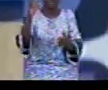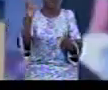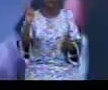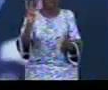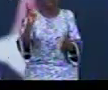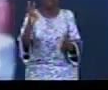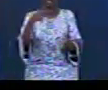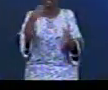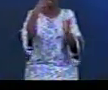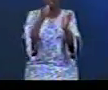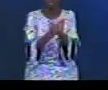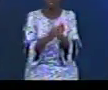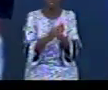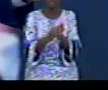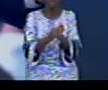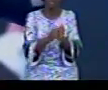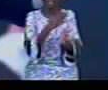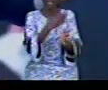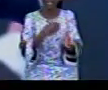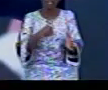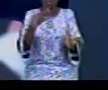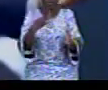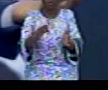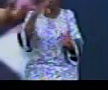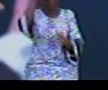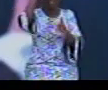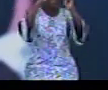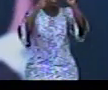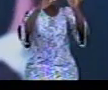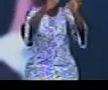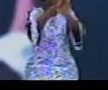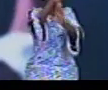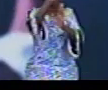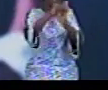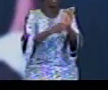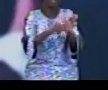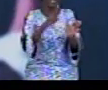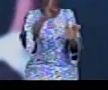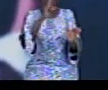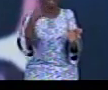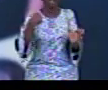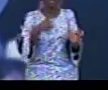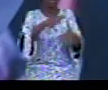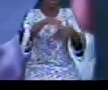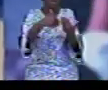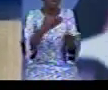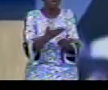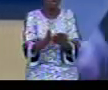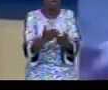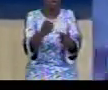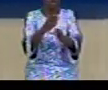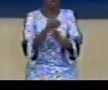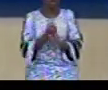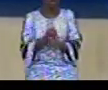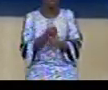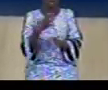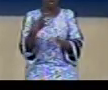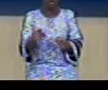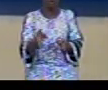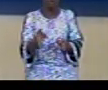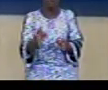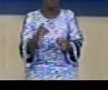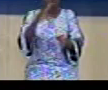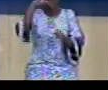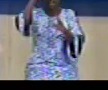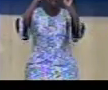and of his fullness have we all received. Of his fullness have we